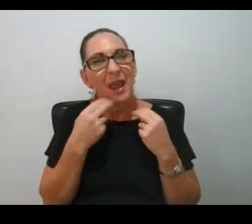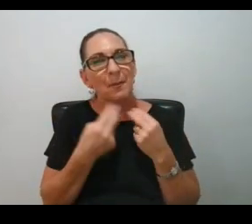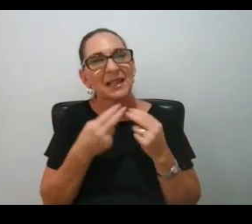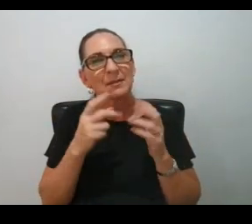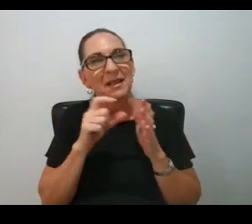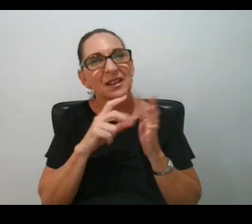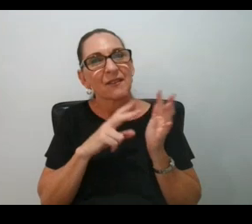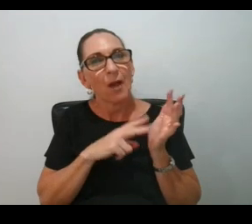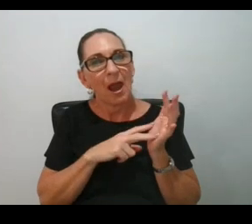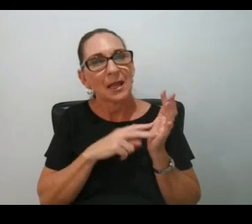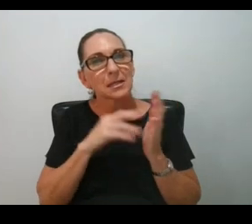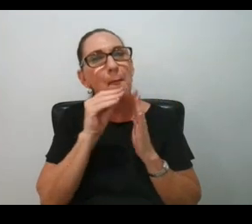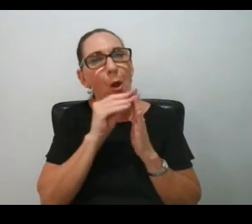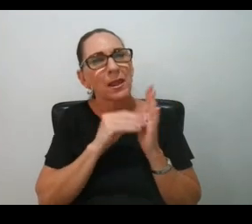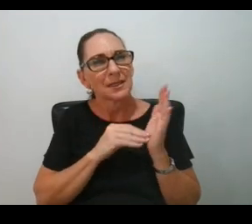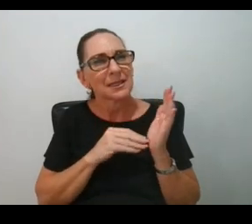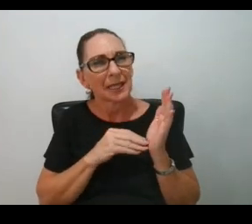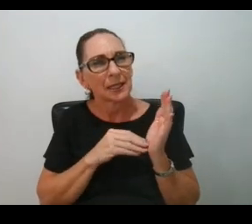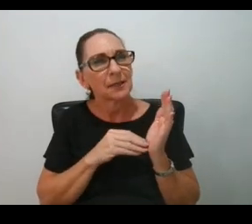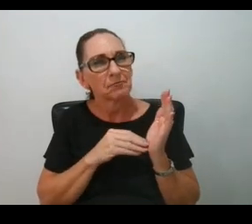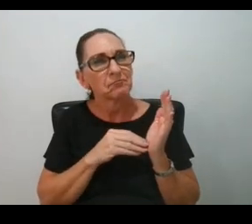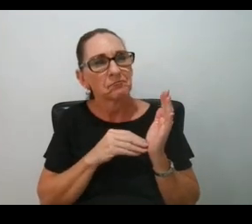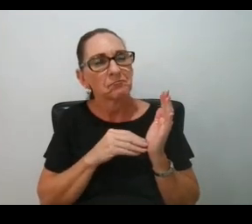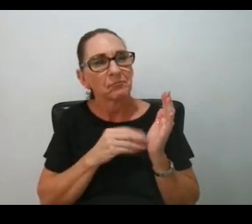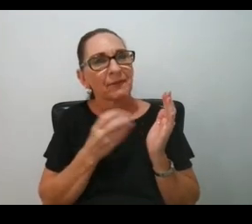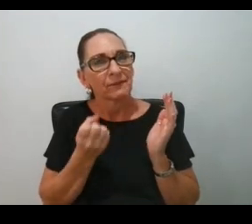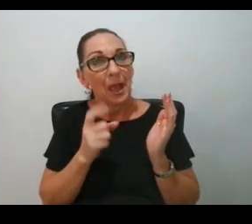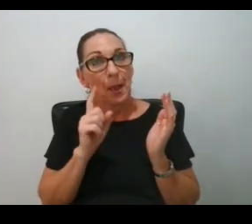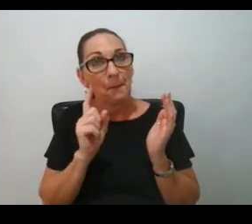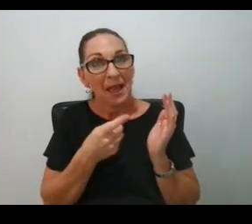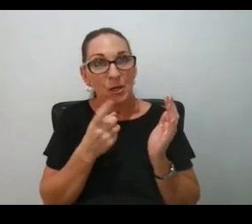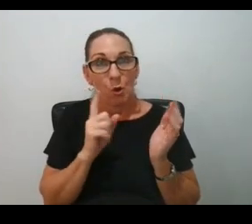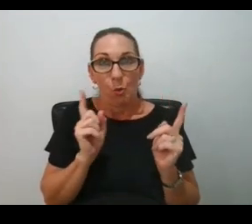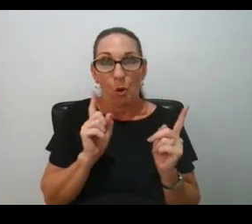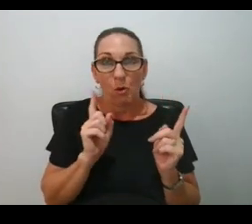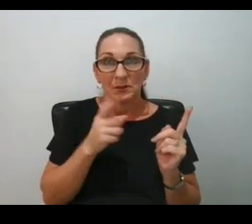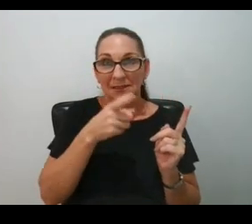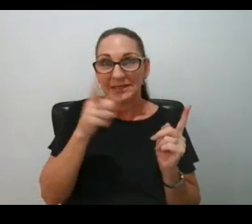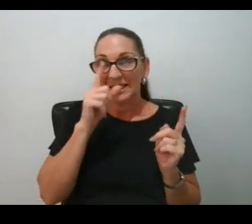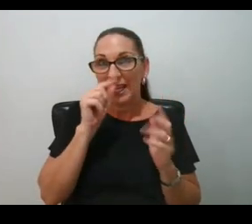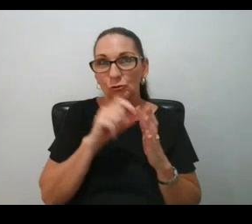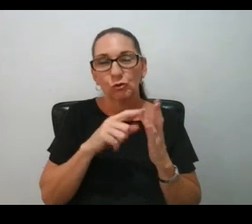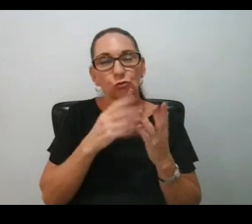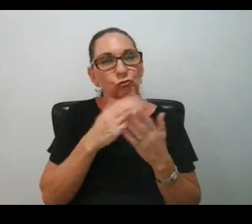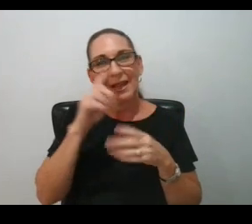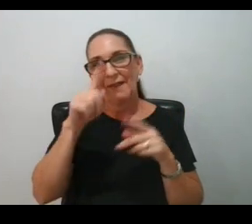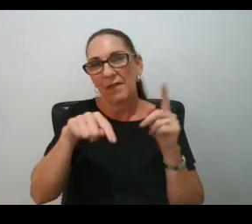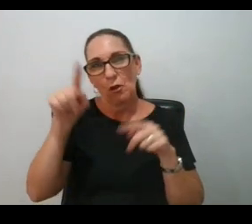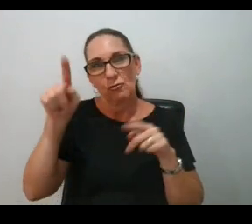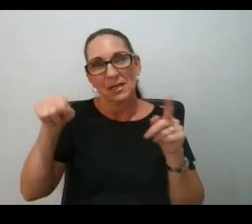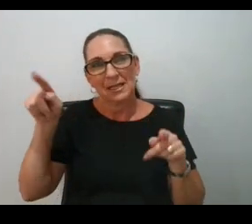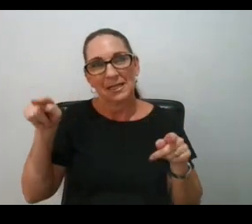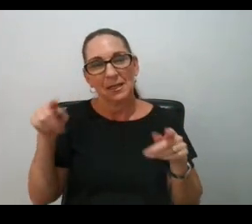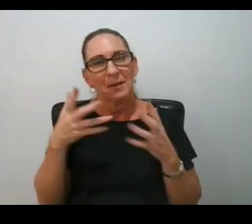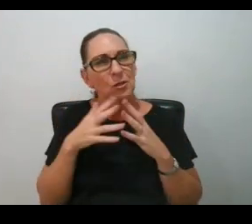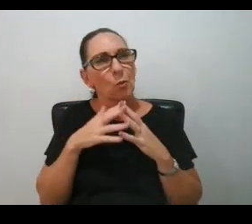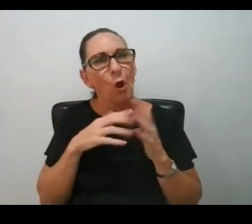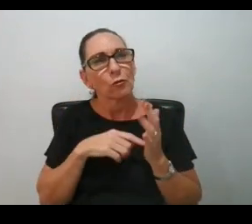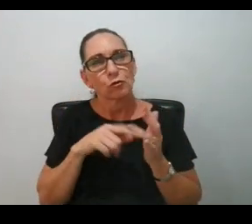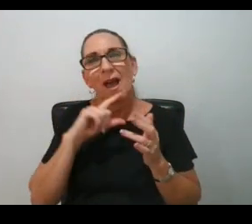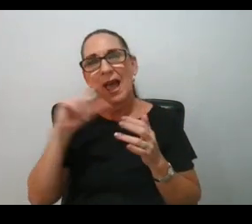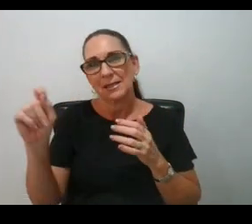aware of. Okay. But what they're able to do under that policy often varies quite markedly. Okay. So you lose nothing by contacting them